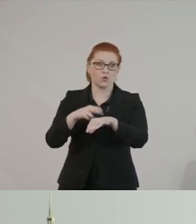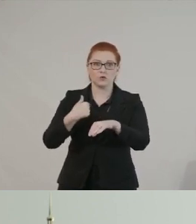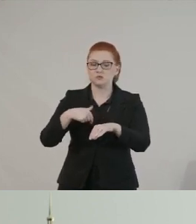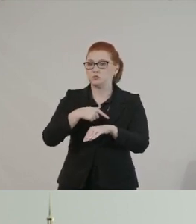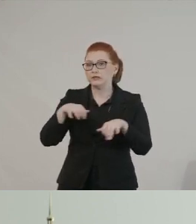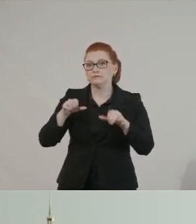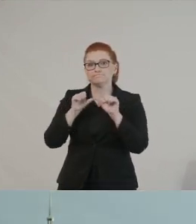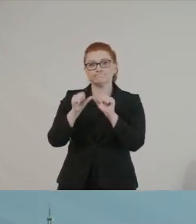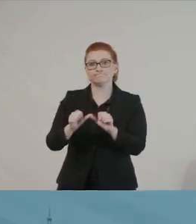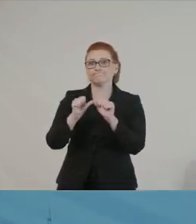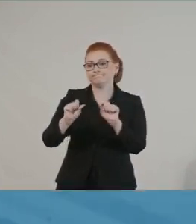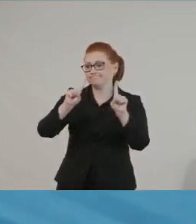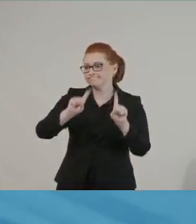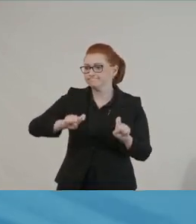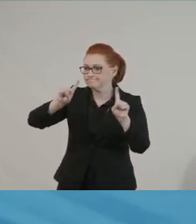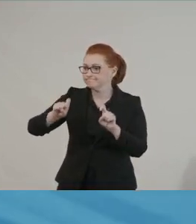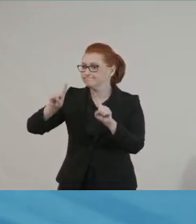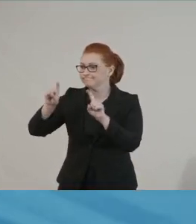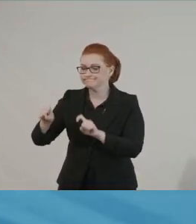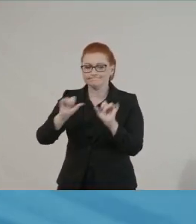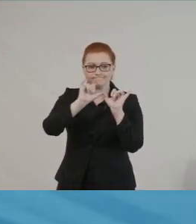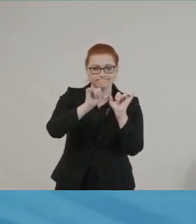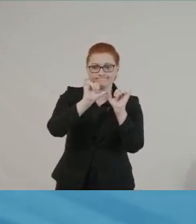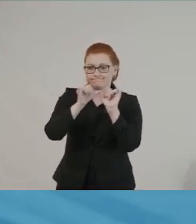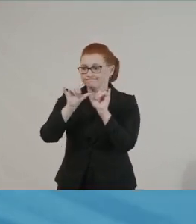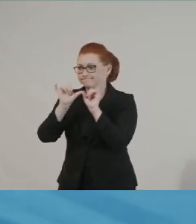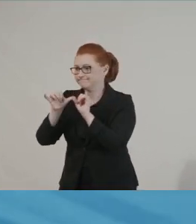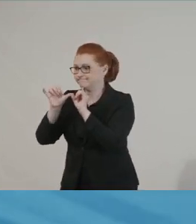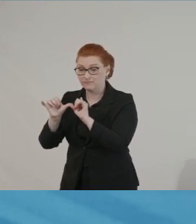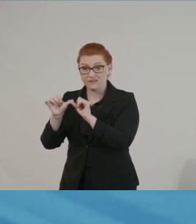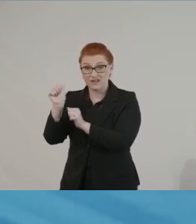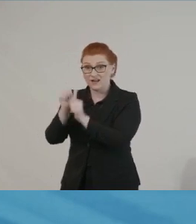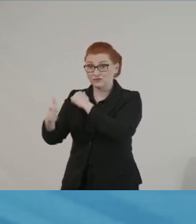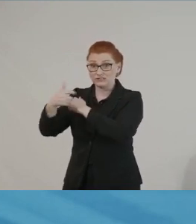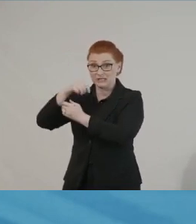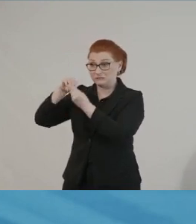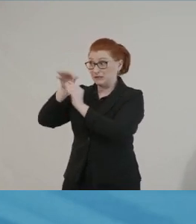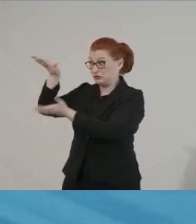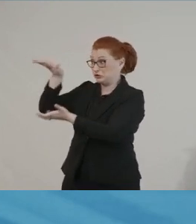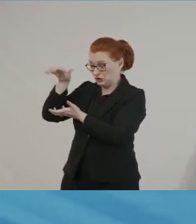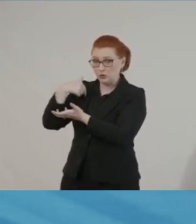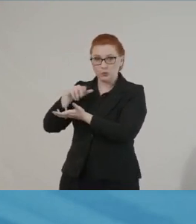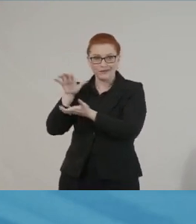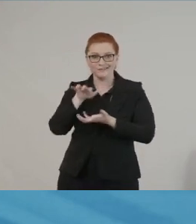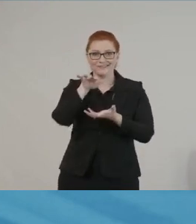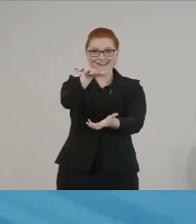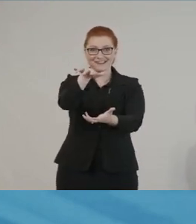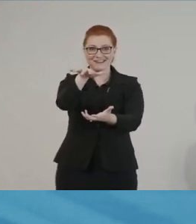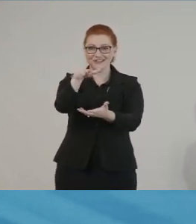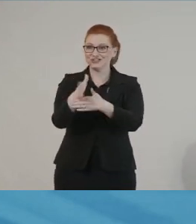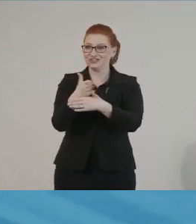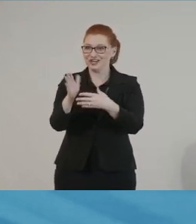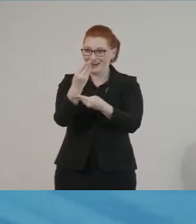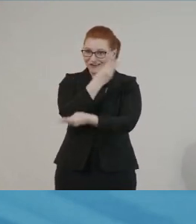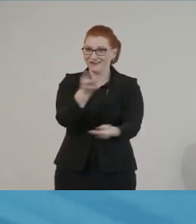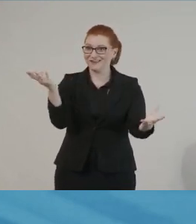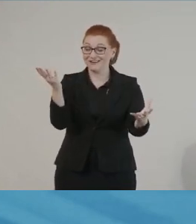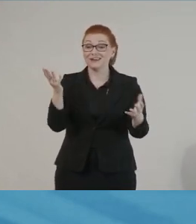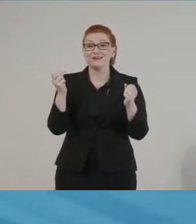measurements that we're looking at with you. Many of them today now are on azdhealth.gov. The guidelines